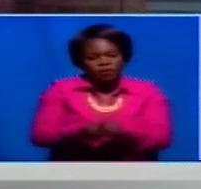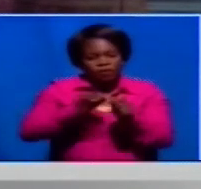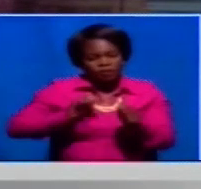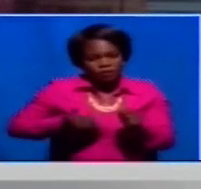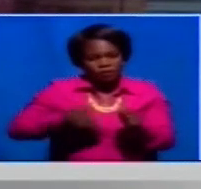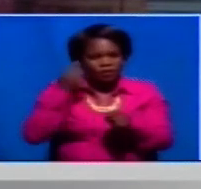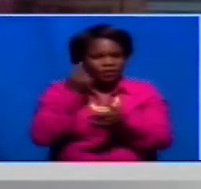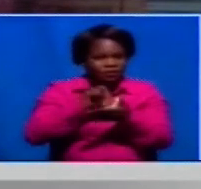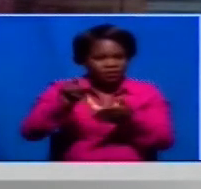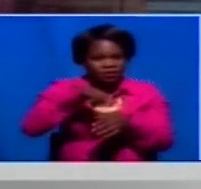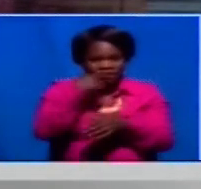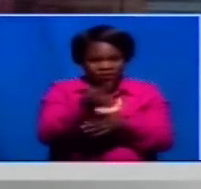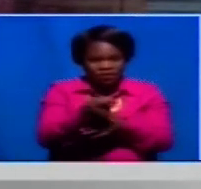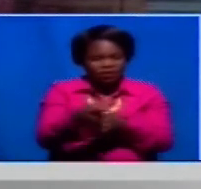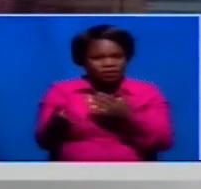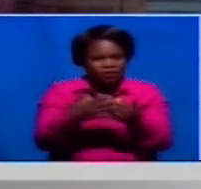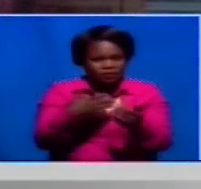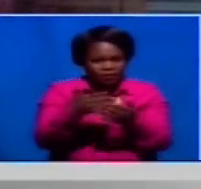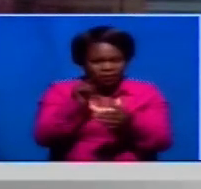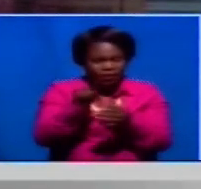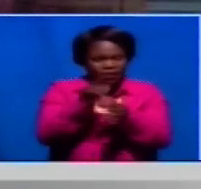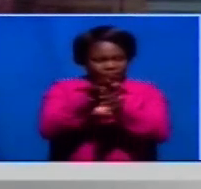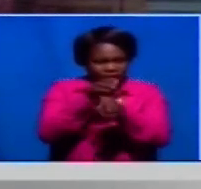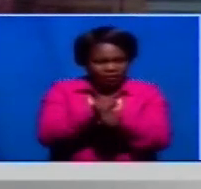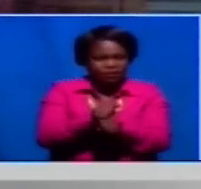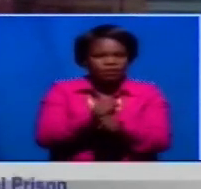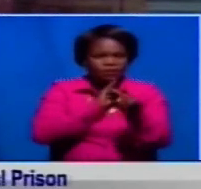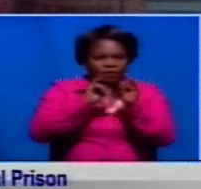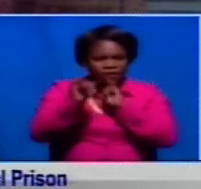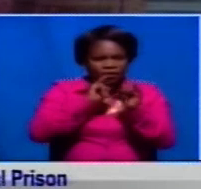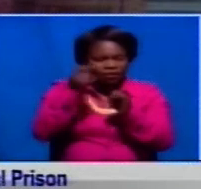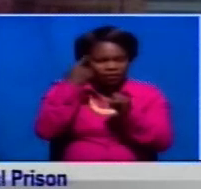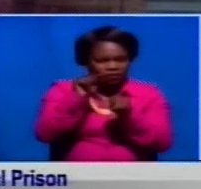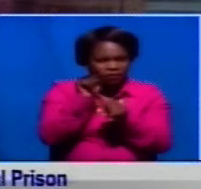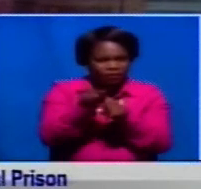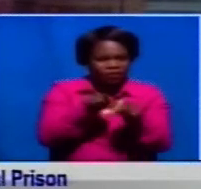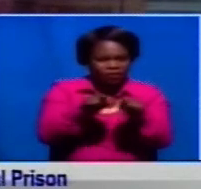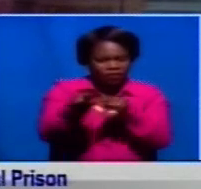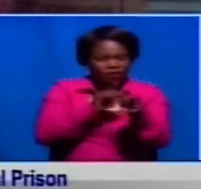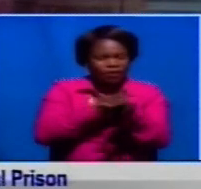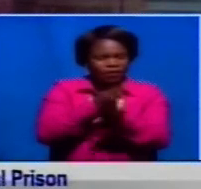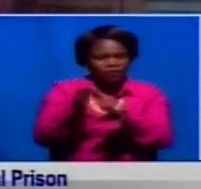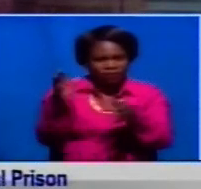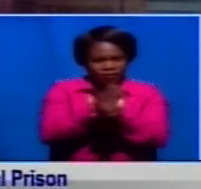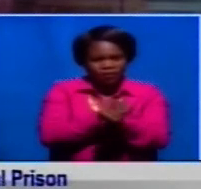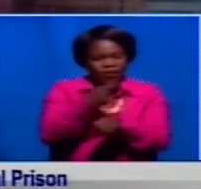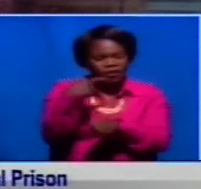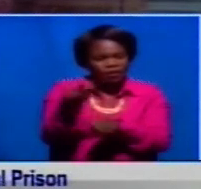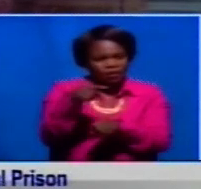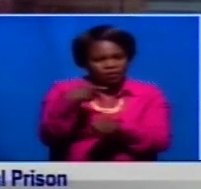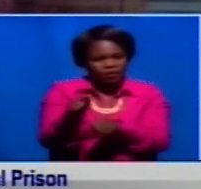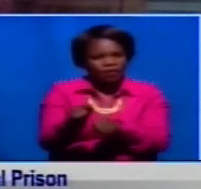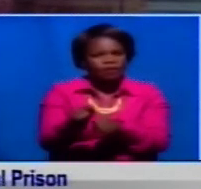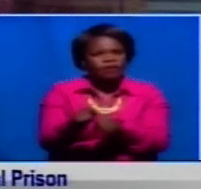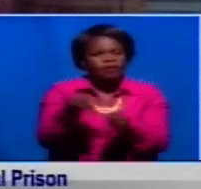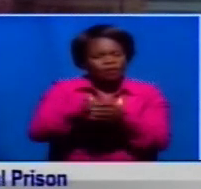Kelly Musaka, said Simfukwe received an exclusive interview for the tournament after winning the Green Jacket Golf Tournament in